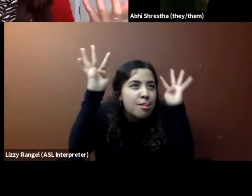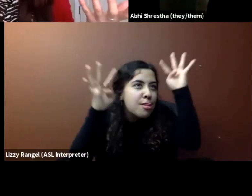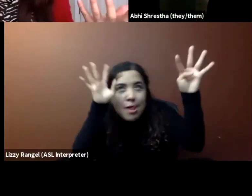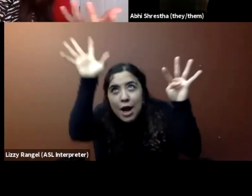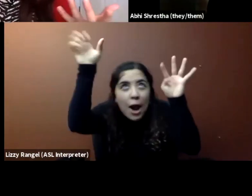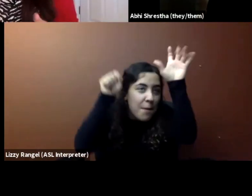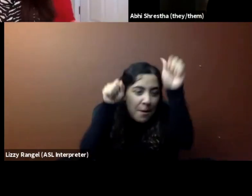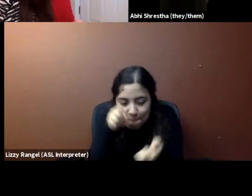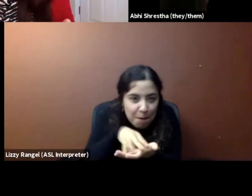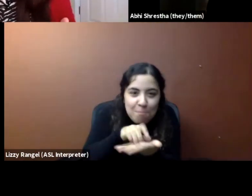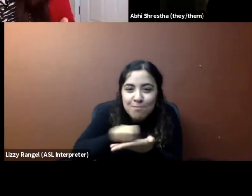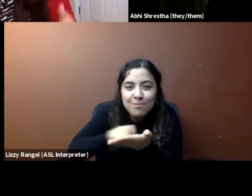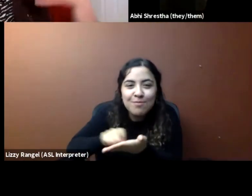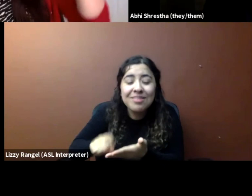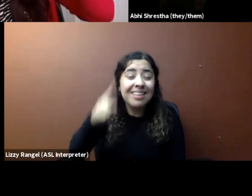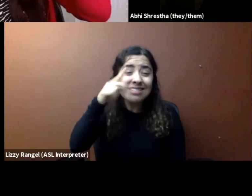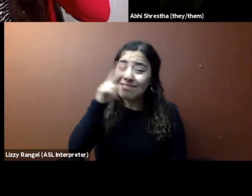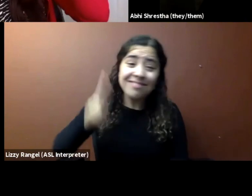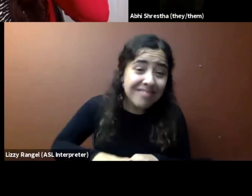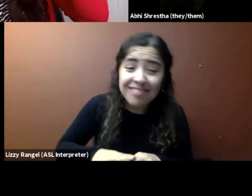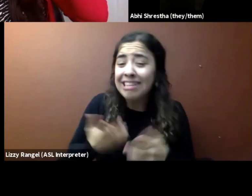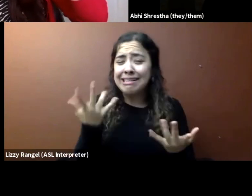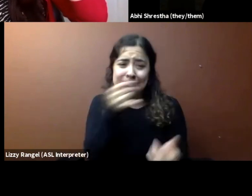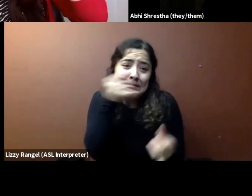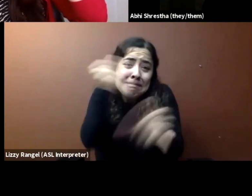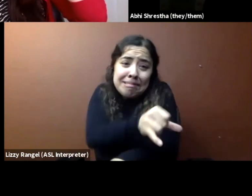it's just really fun. It's very silly. You could have,